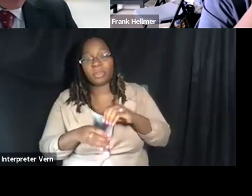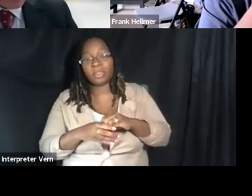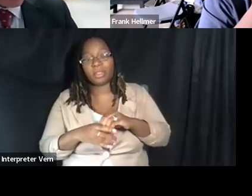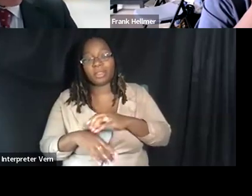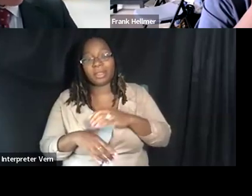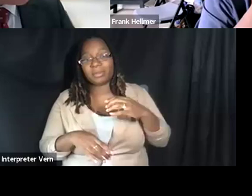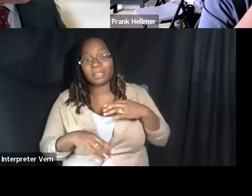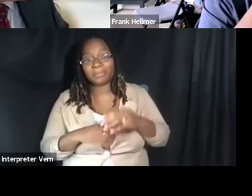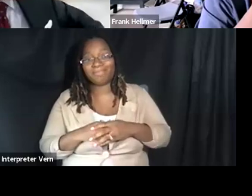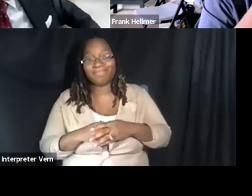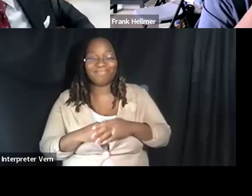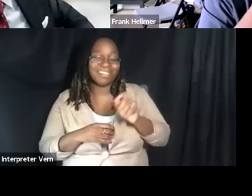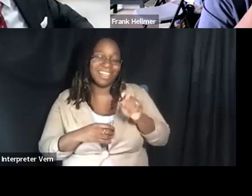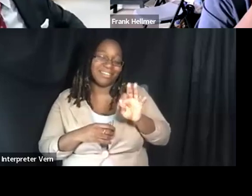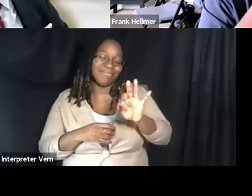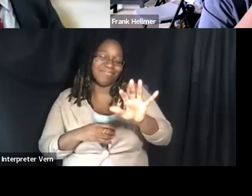had to give that little plug.